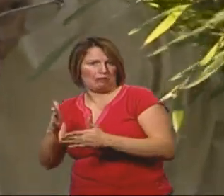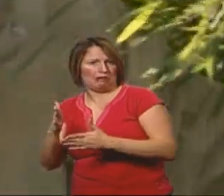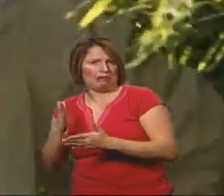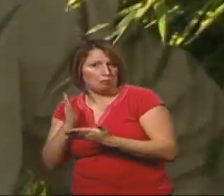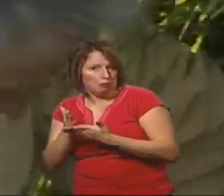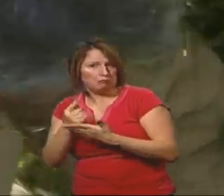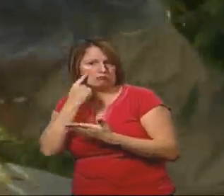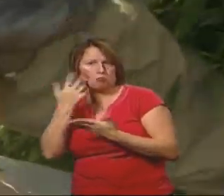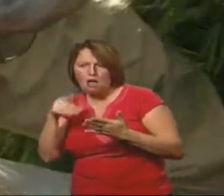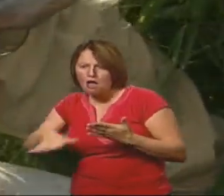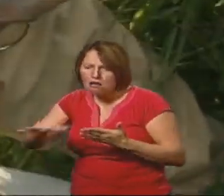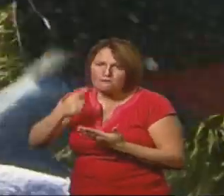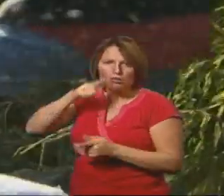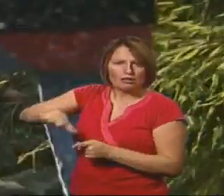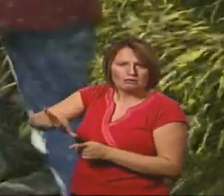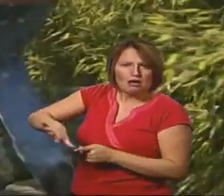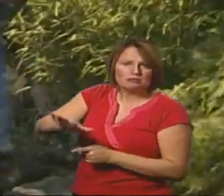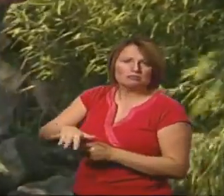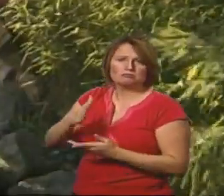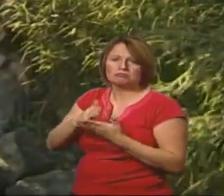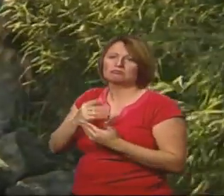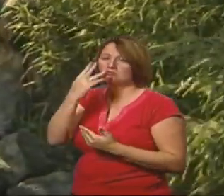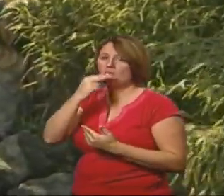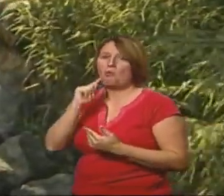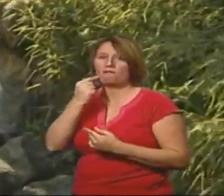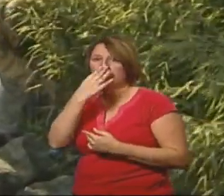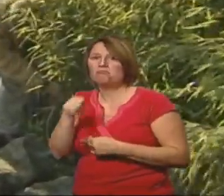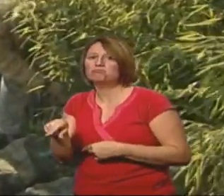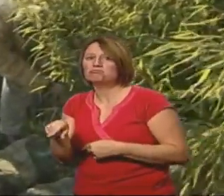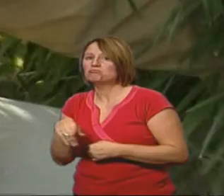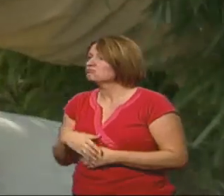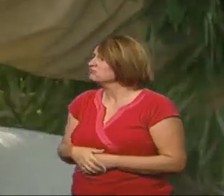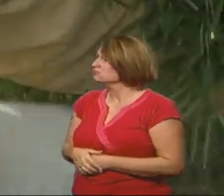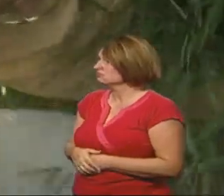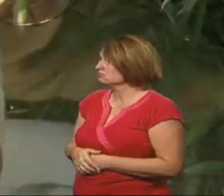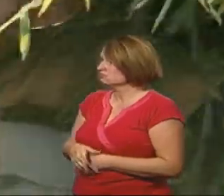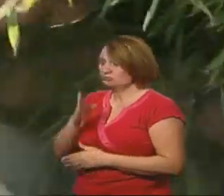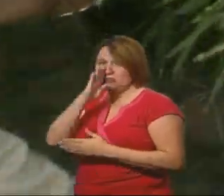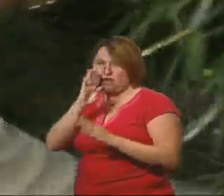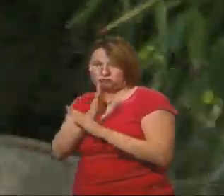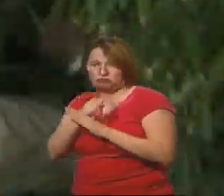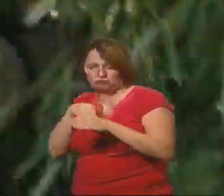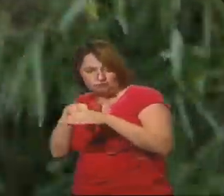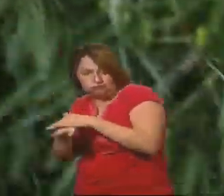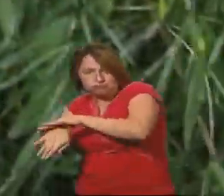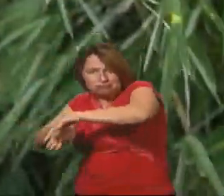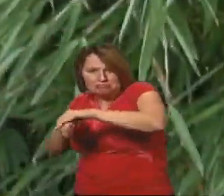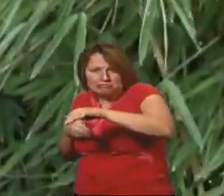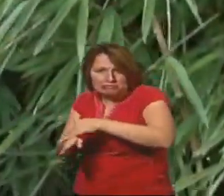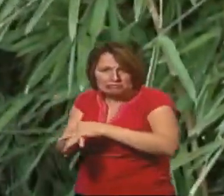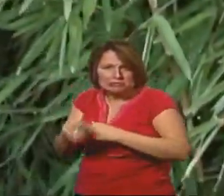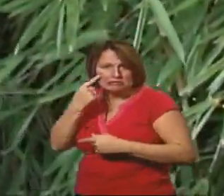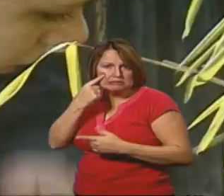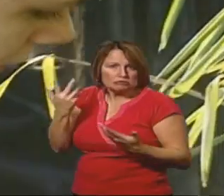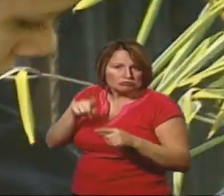you could go up that side, yeah, sir, yeah, appreciate that. Sure. Looks like quite an old fox. He's very quite thickly in